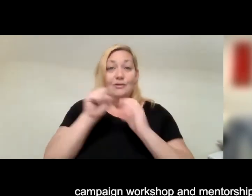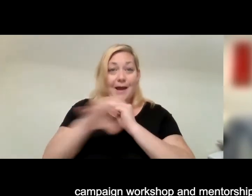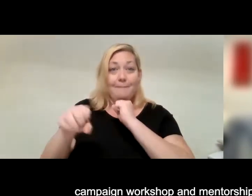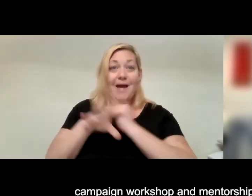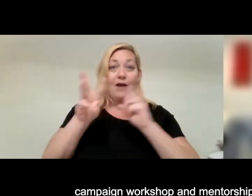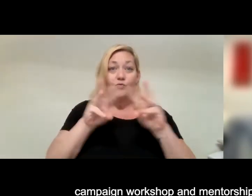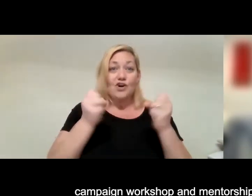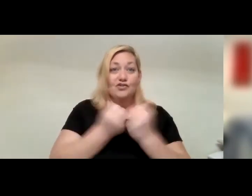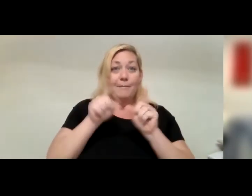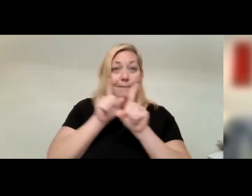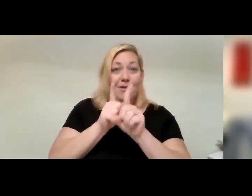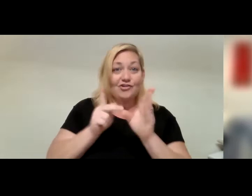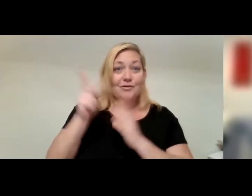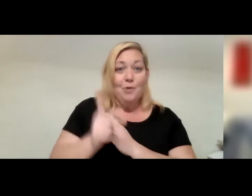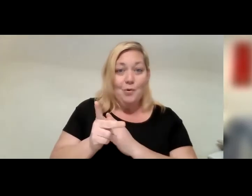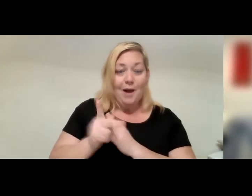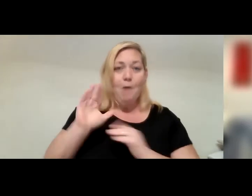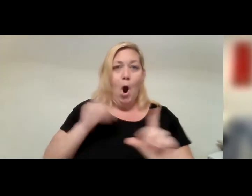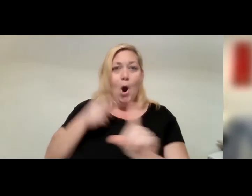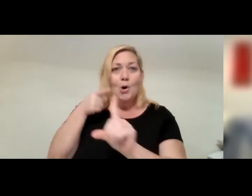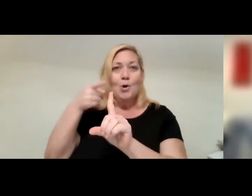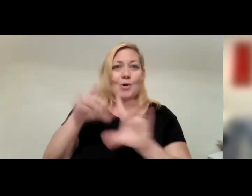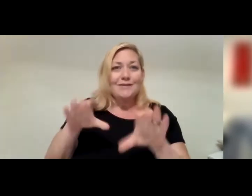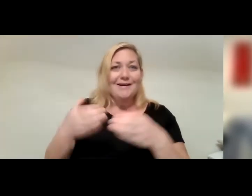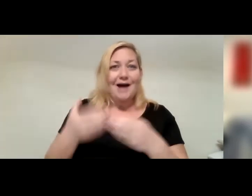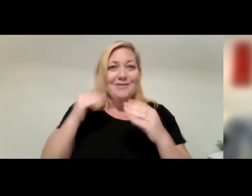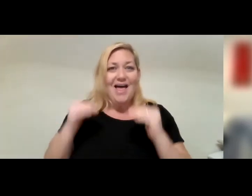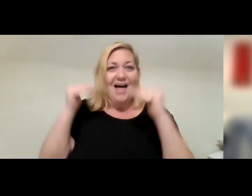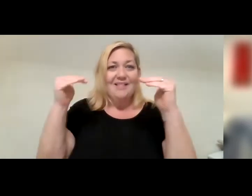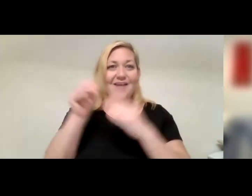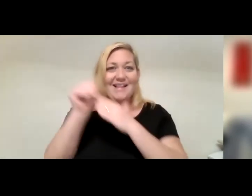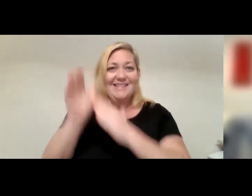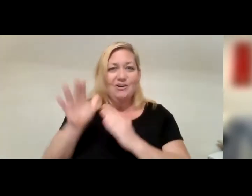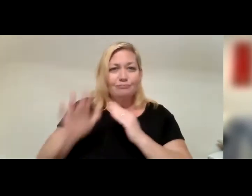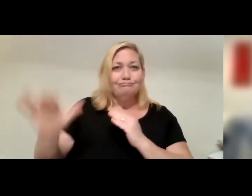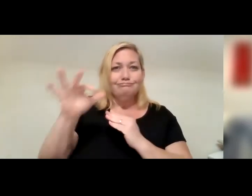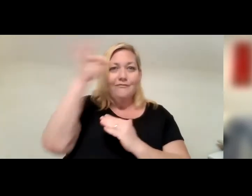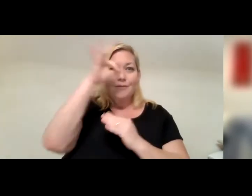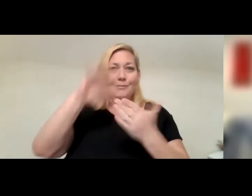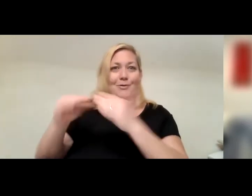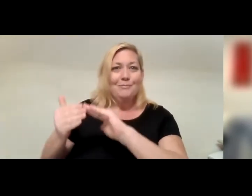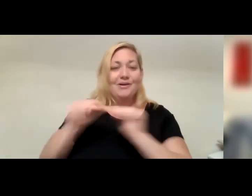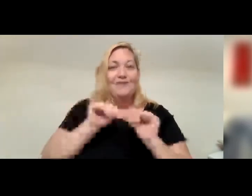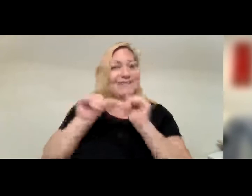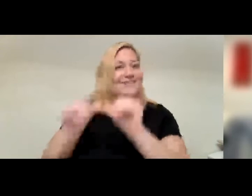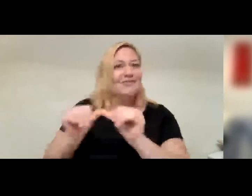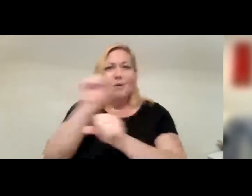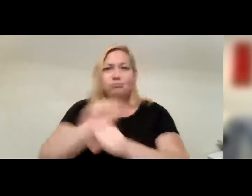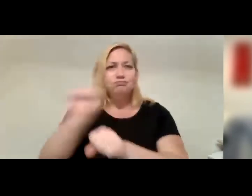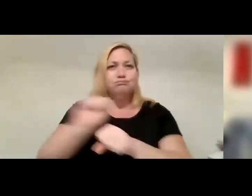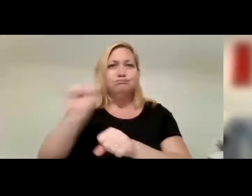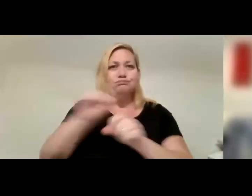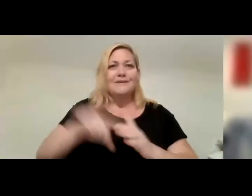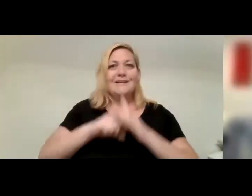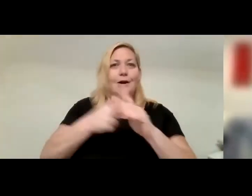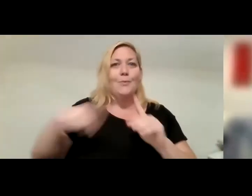and mentorship programs. Our goal as a caucus is to elevate leaders within our Filipino community to continue the hard work that started with